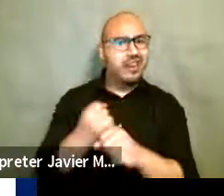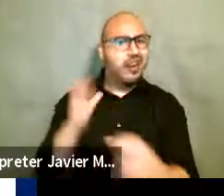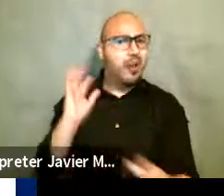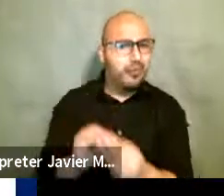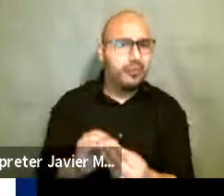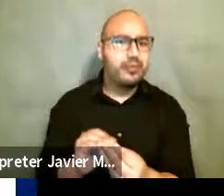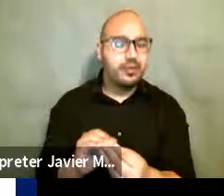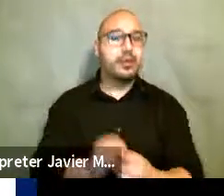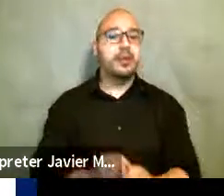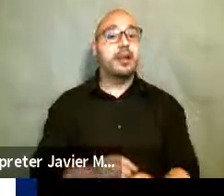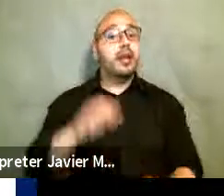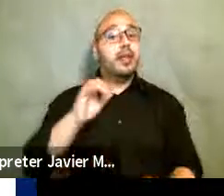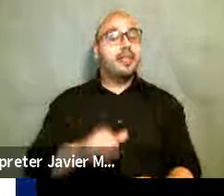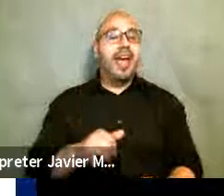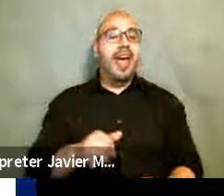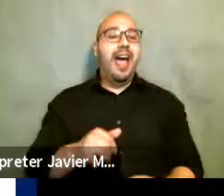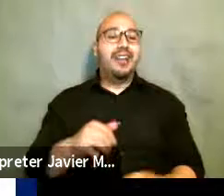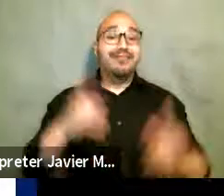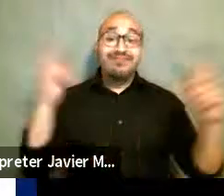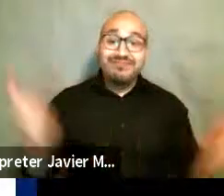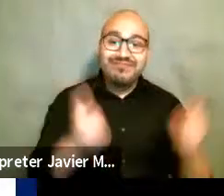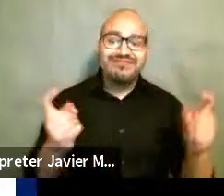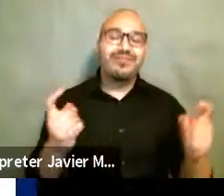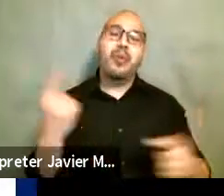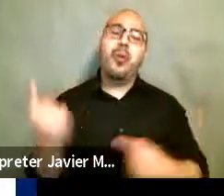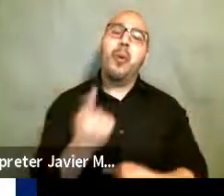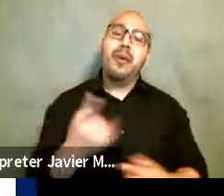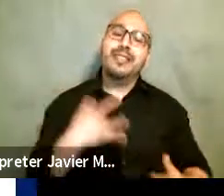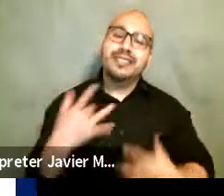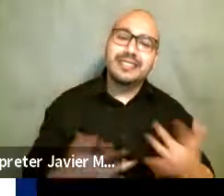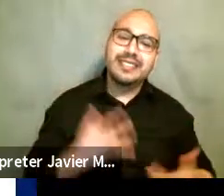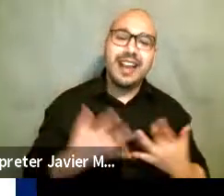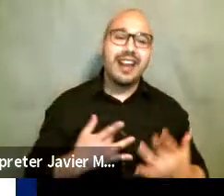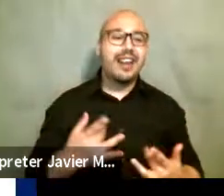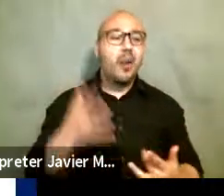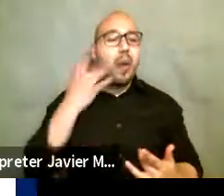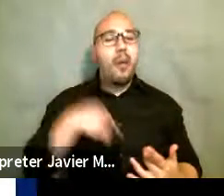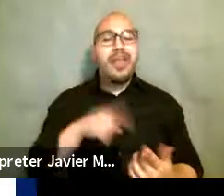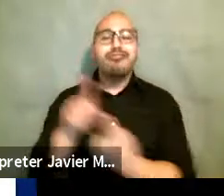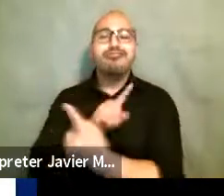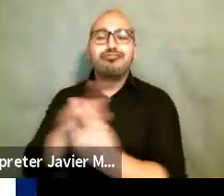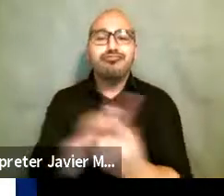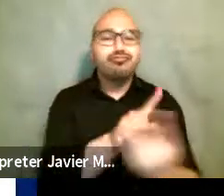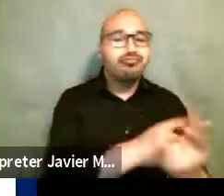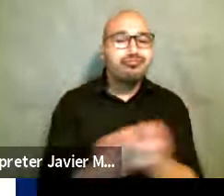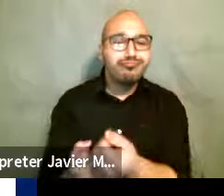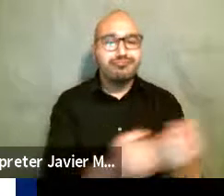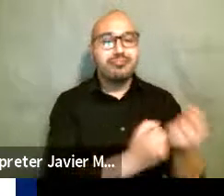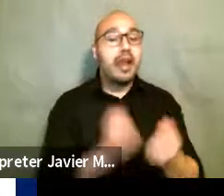so. And that is always very, very exciting. We meet all sorts of people this way. And so our